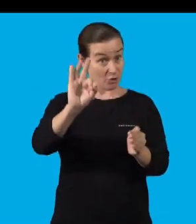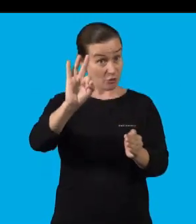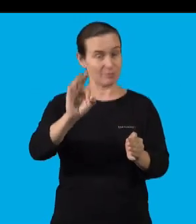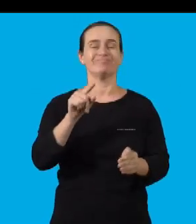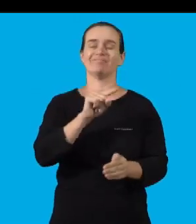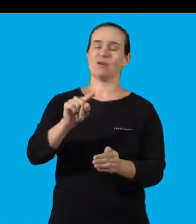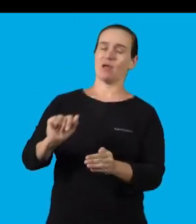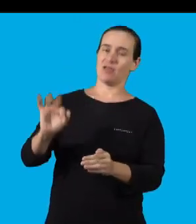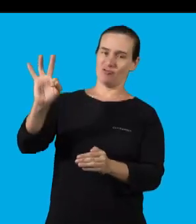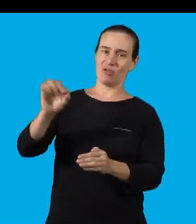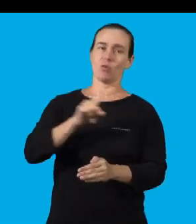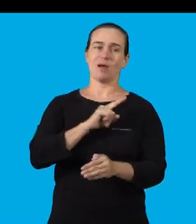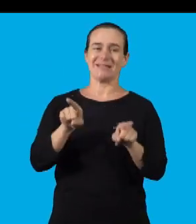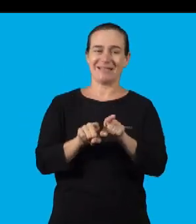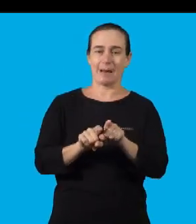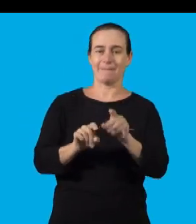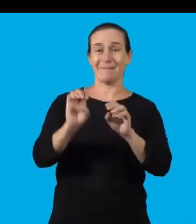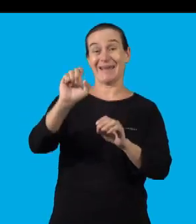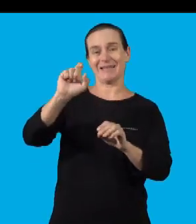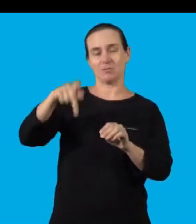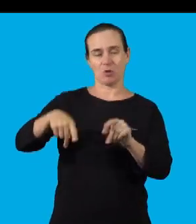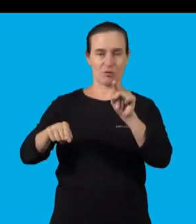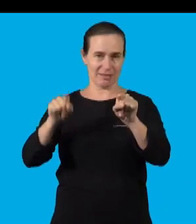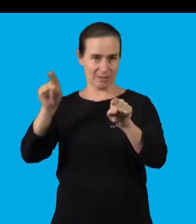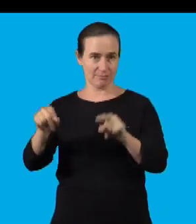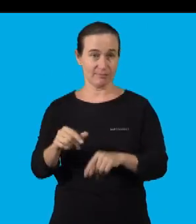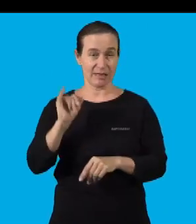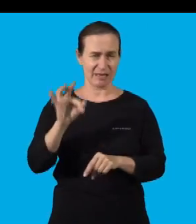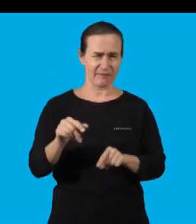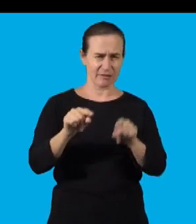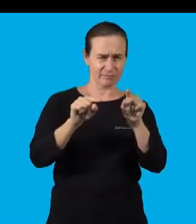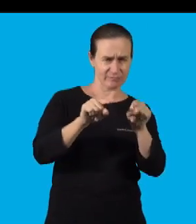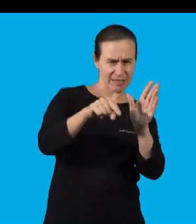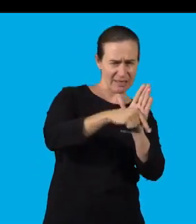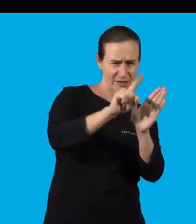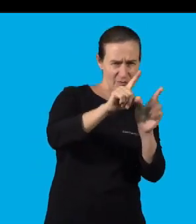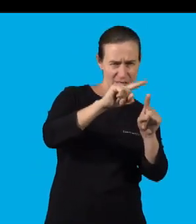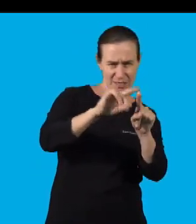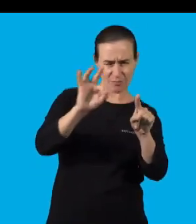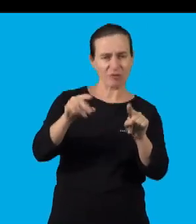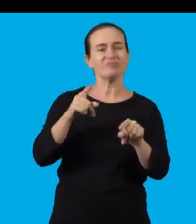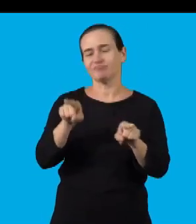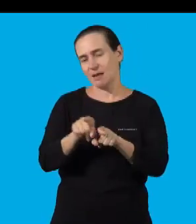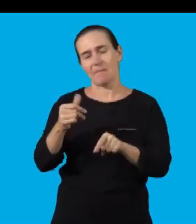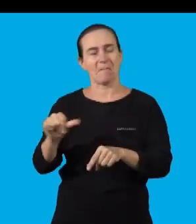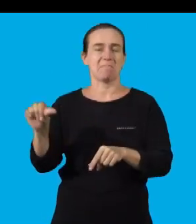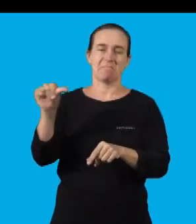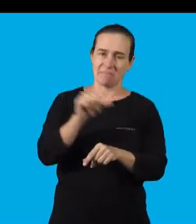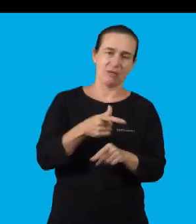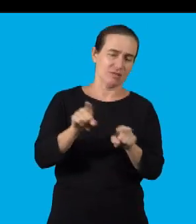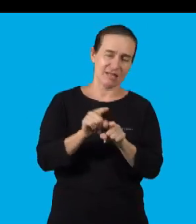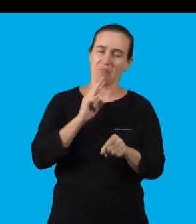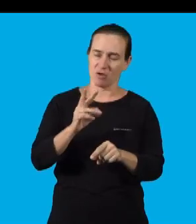then exponent 3. But you know, using your exponent laws, if you multiply those two exponents, it will still take you back to the